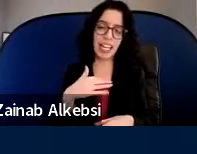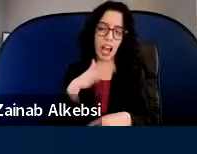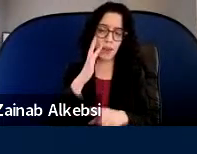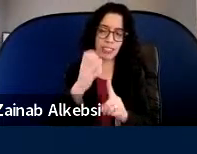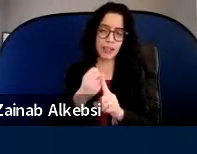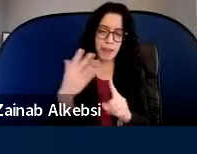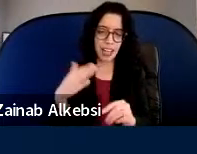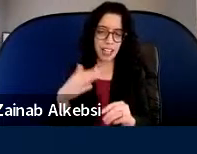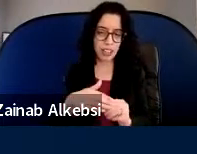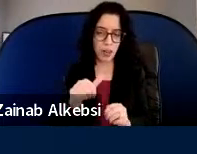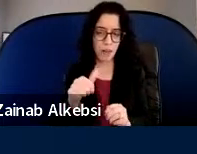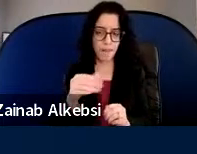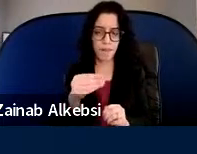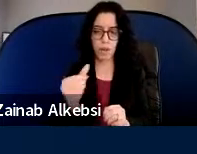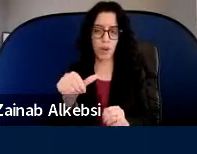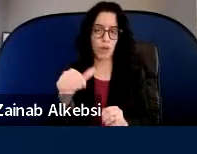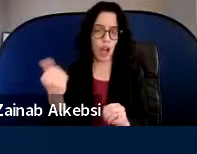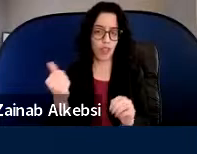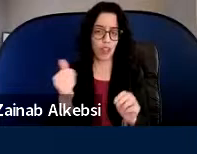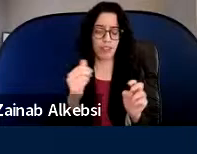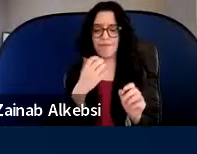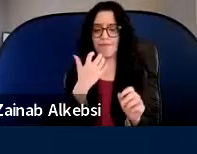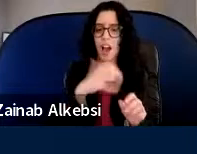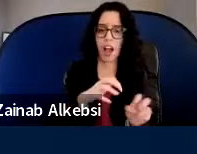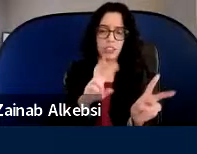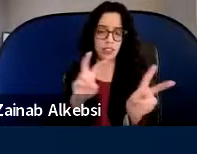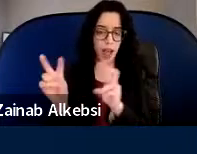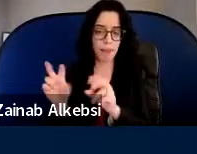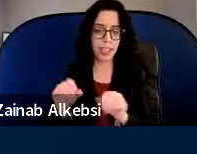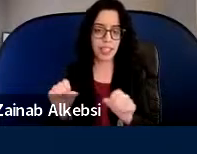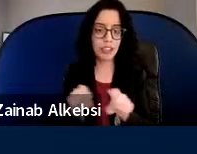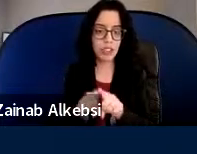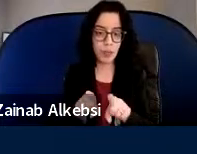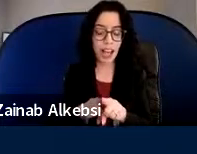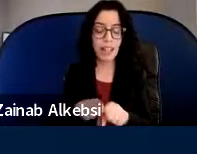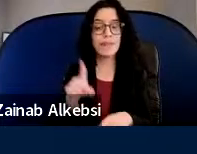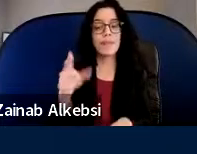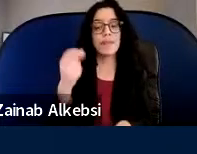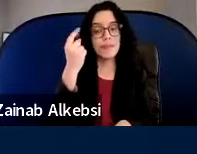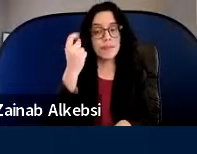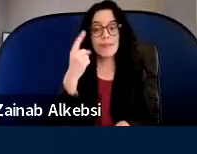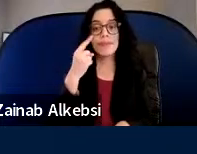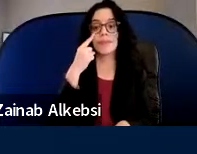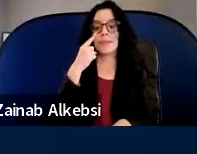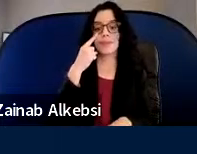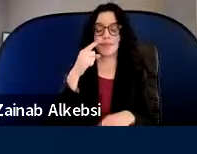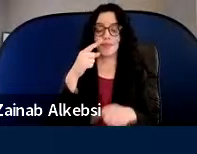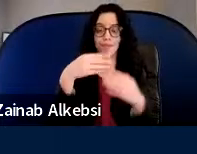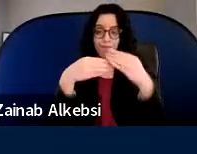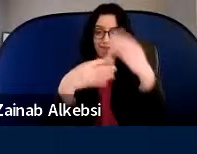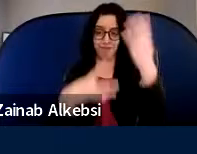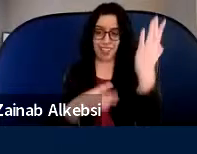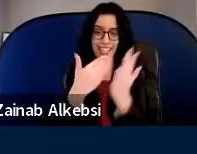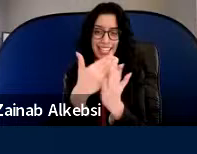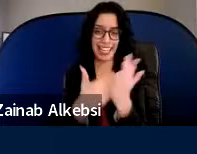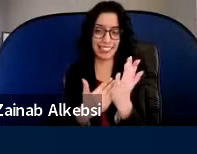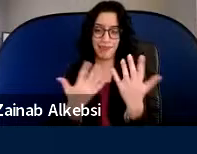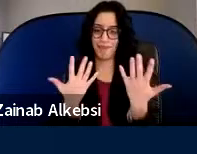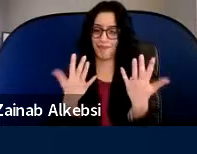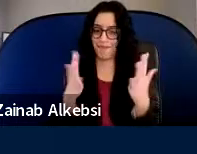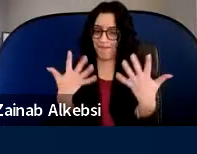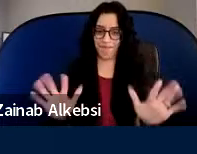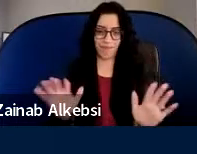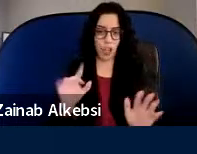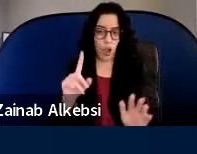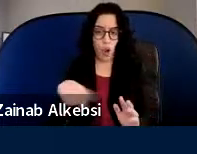can also impact disparate outcomes in healthcare. I've got a few other hot topics coming up as well on subsequent